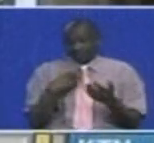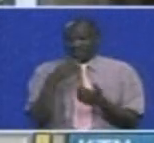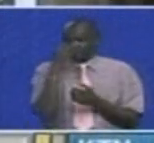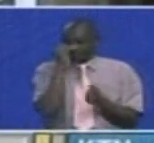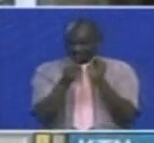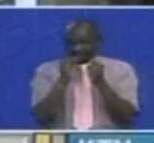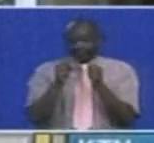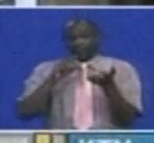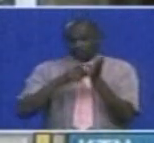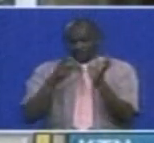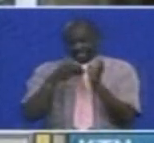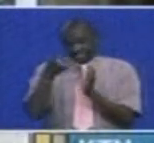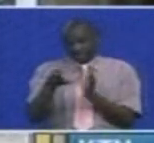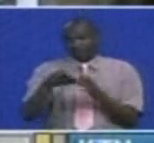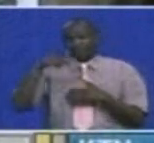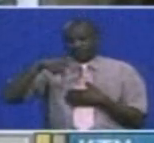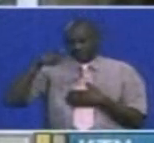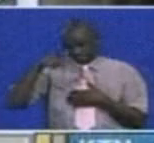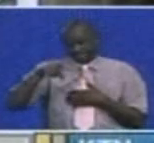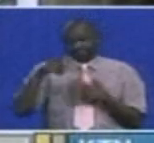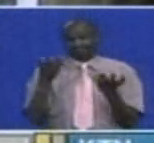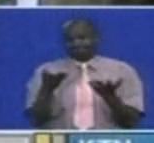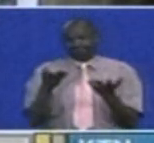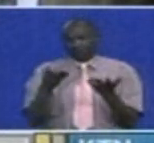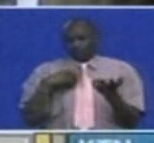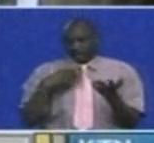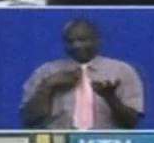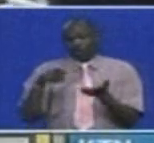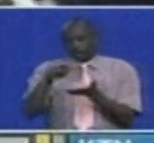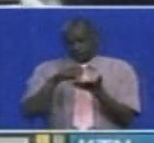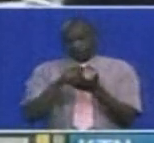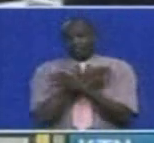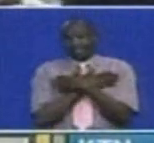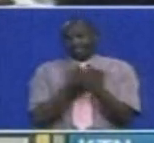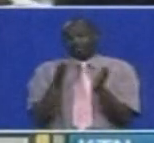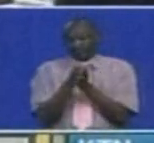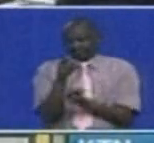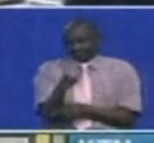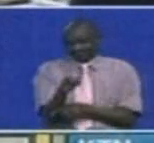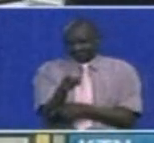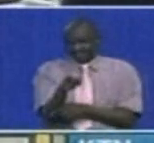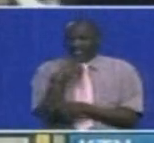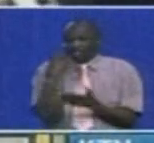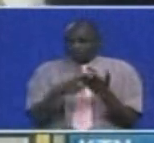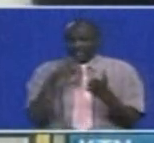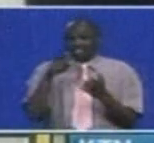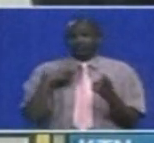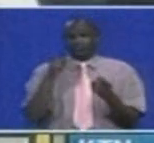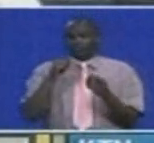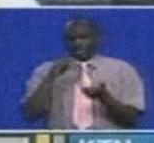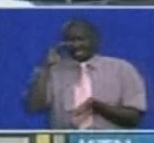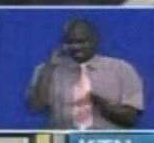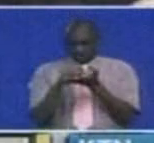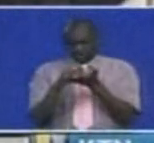to be undertaken the PPP framework, with initial emphasis on local partners. According to the PPP unit, this is geared towards mitigating foreign